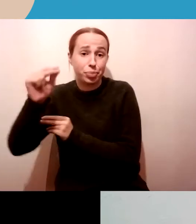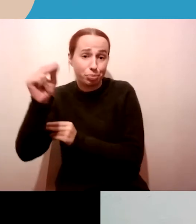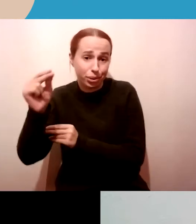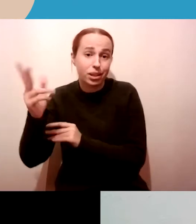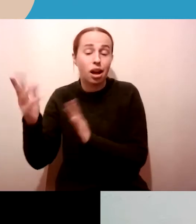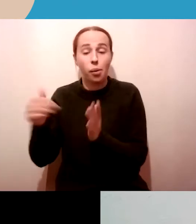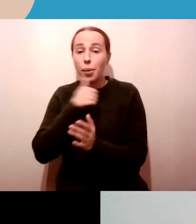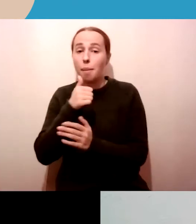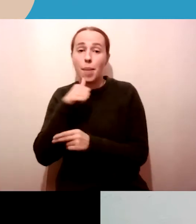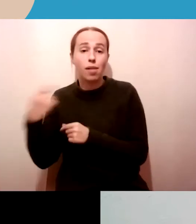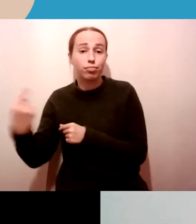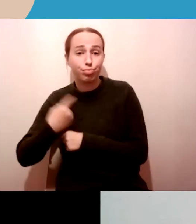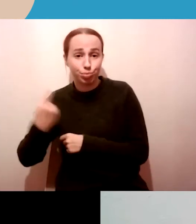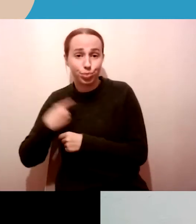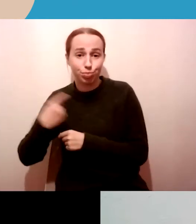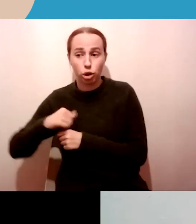the friends can report